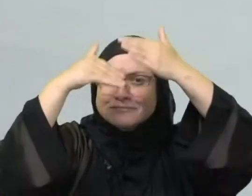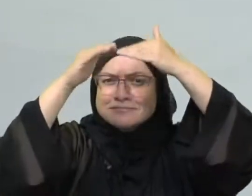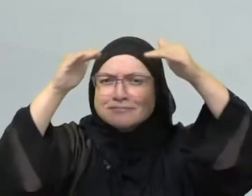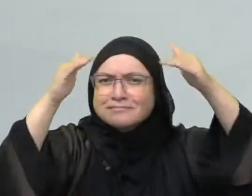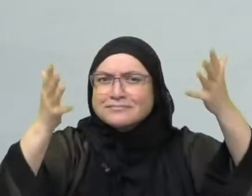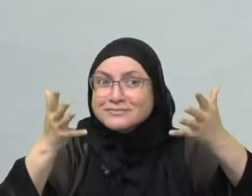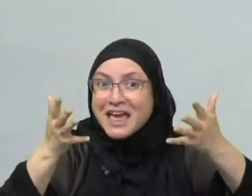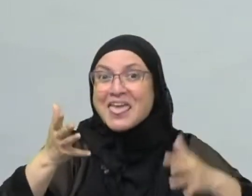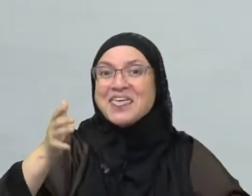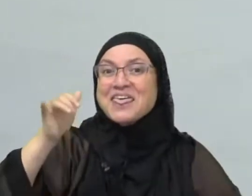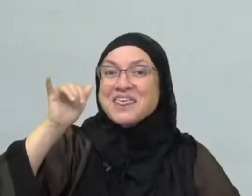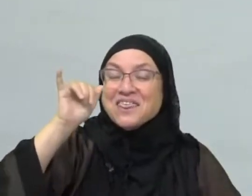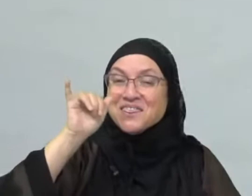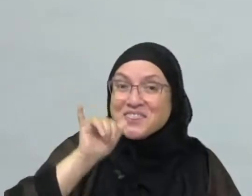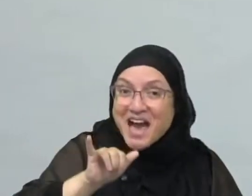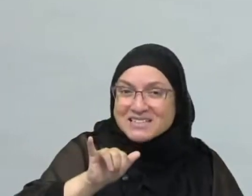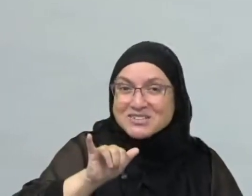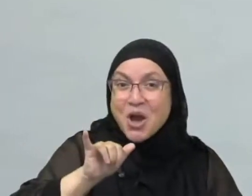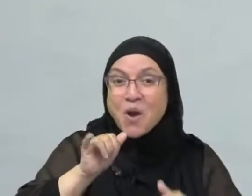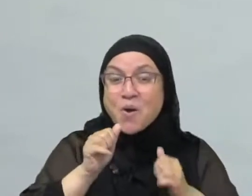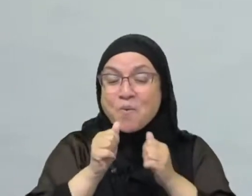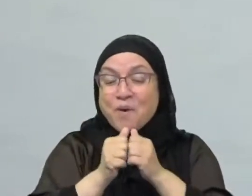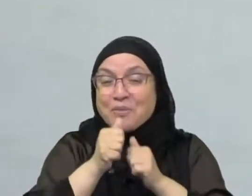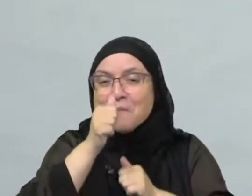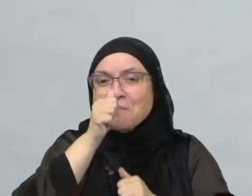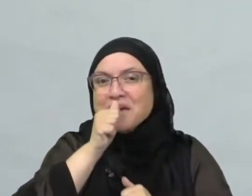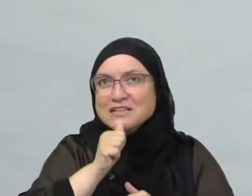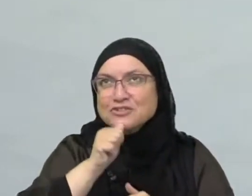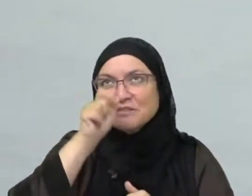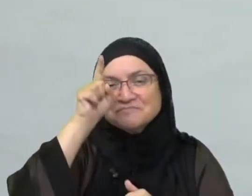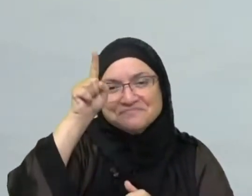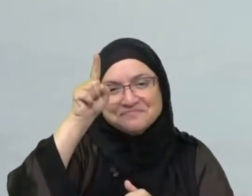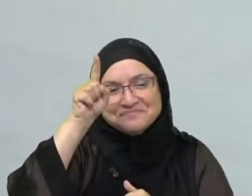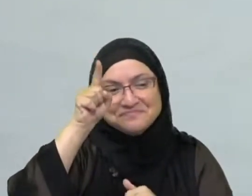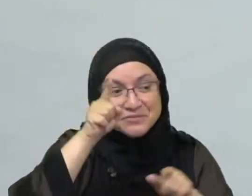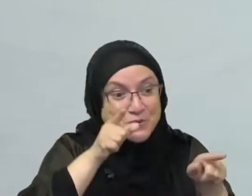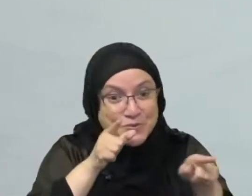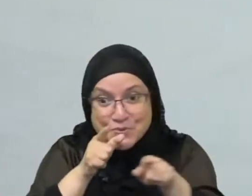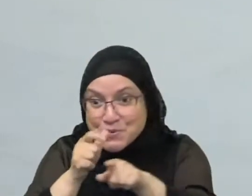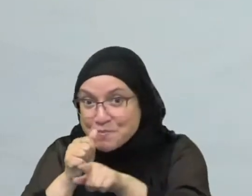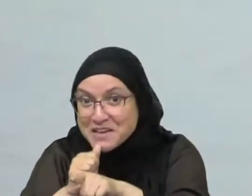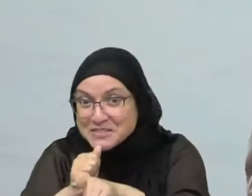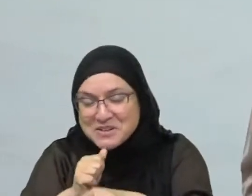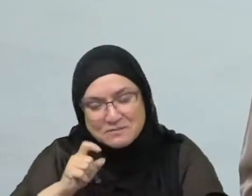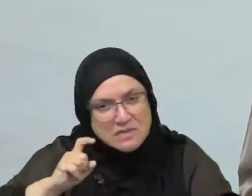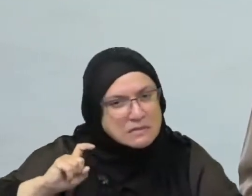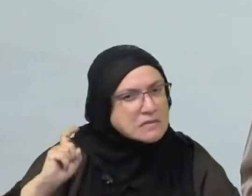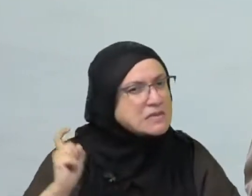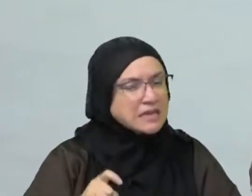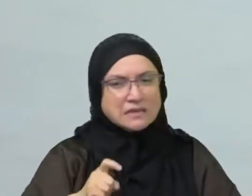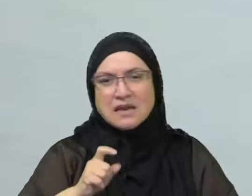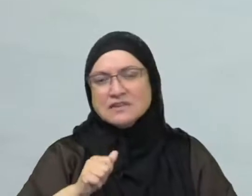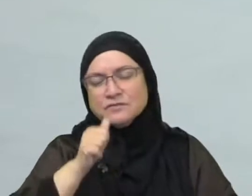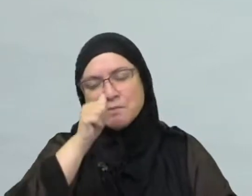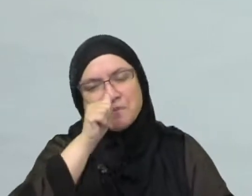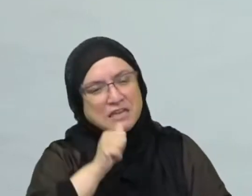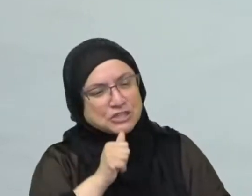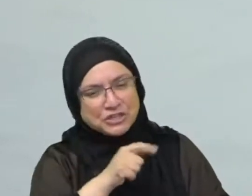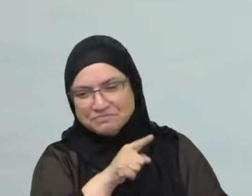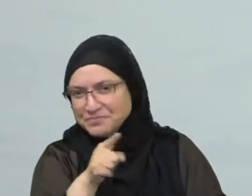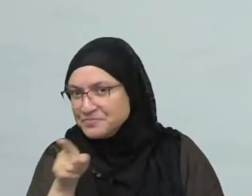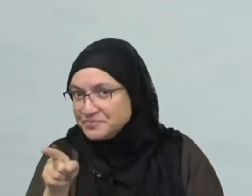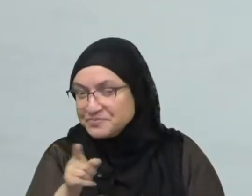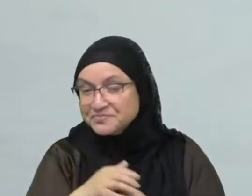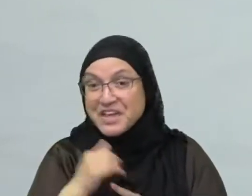being its most necessary component. The most necessary component of patience is